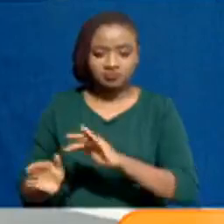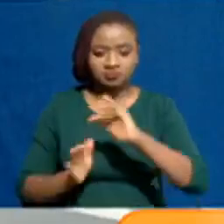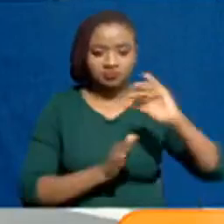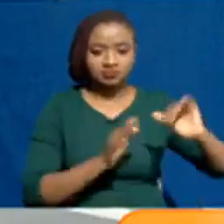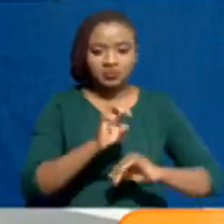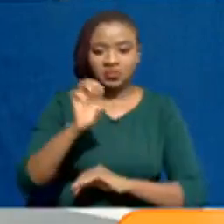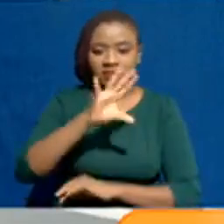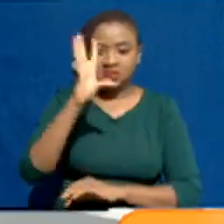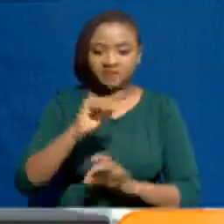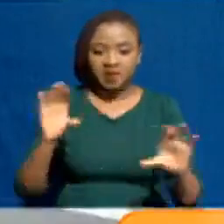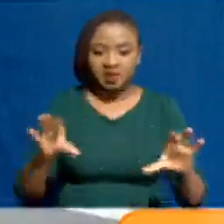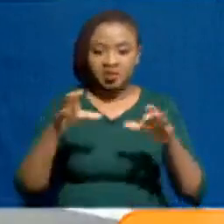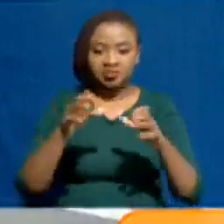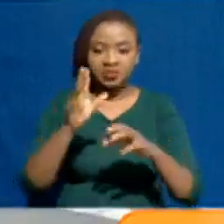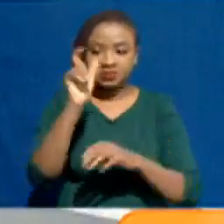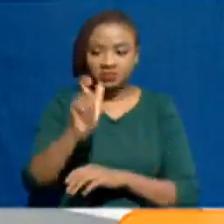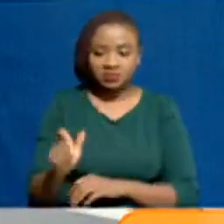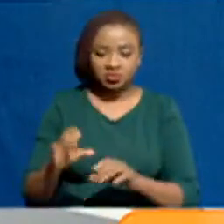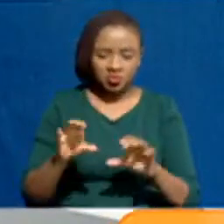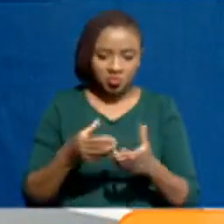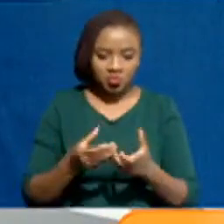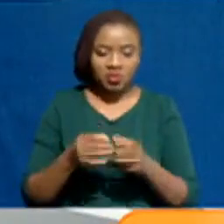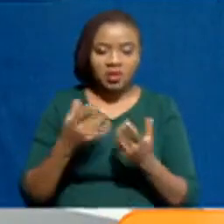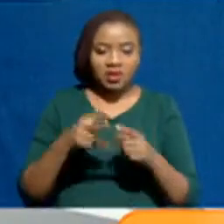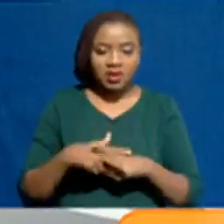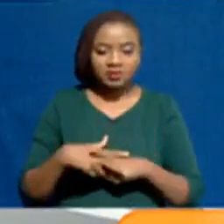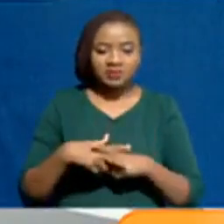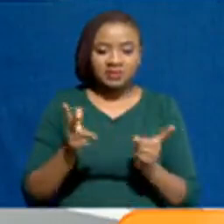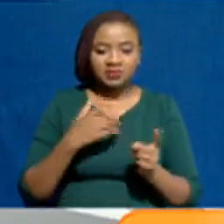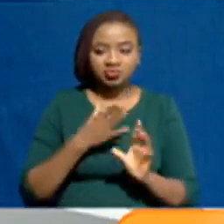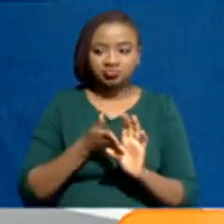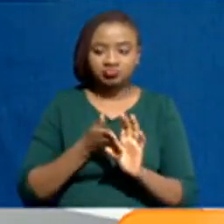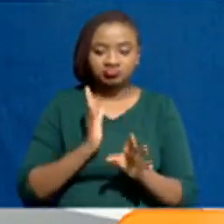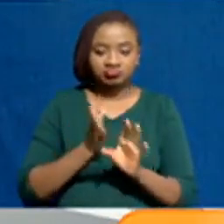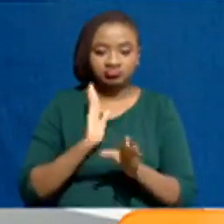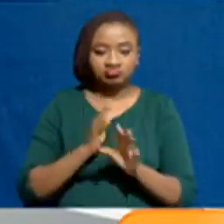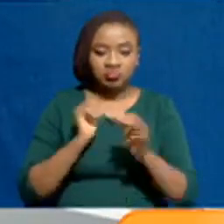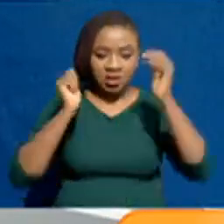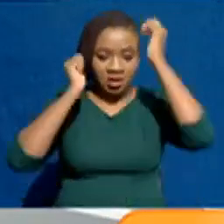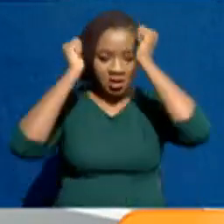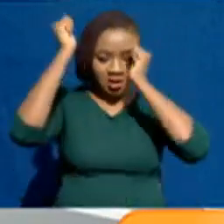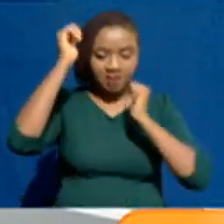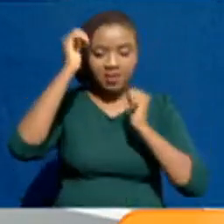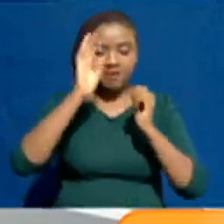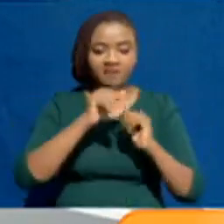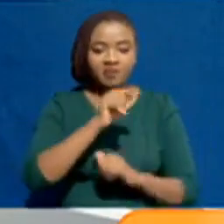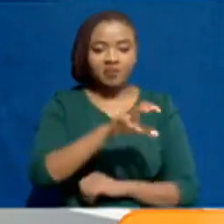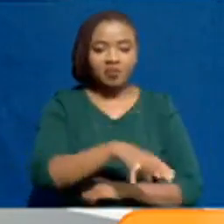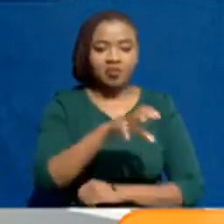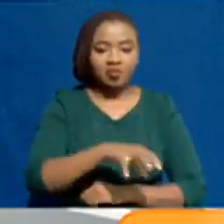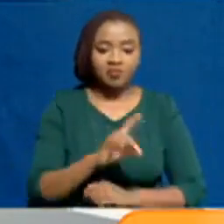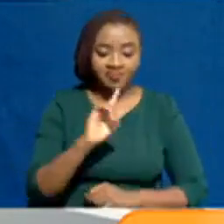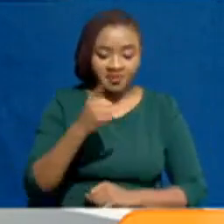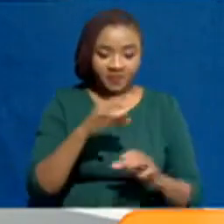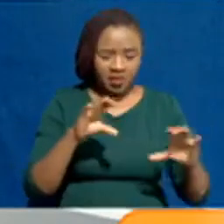The East African Community Regional Force has begun exiting troops from the eastern DRC. Well, the first group